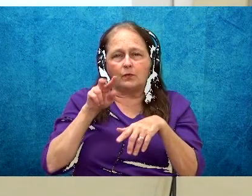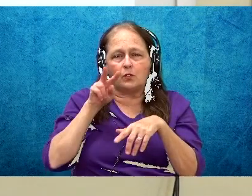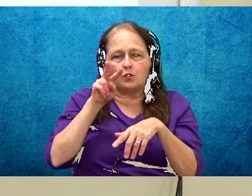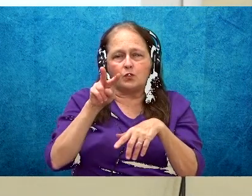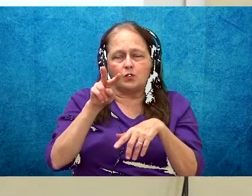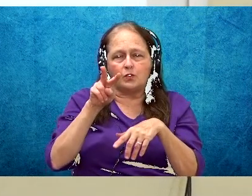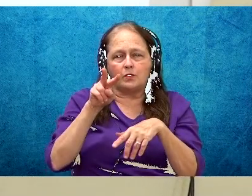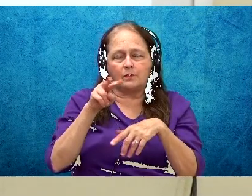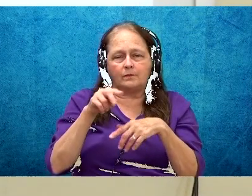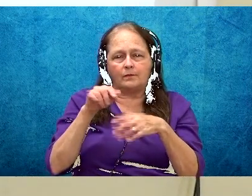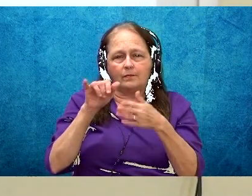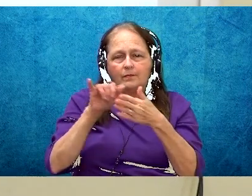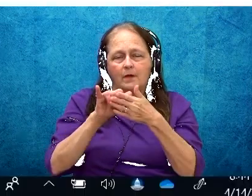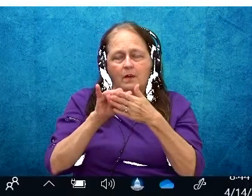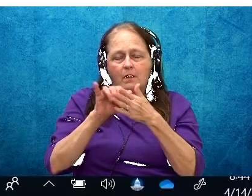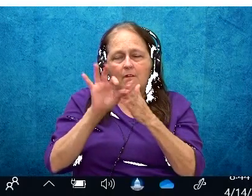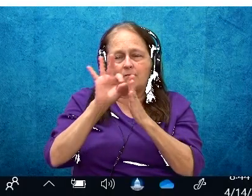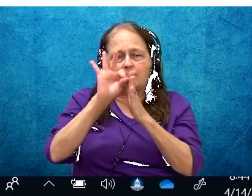this formula.